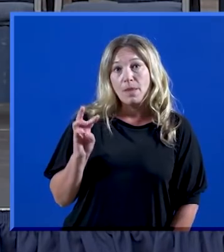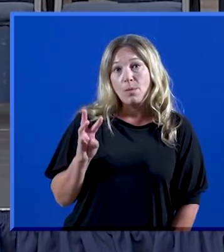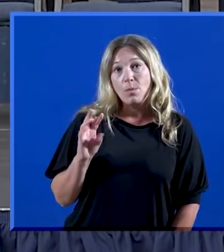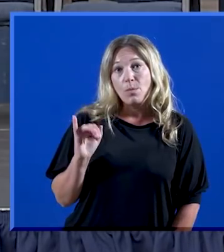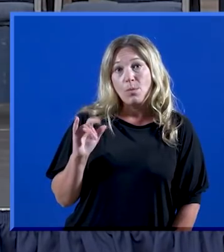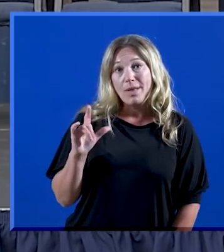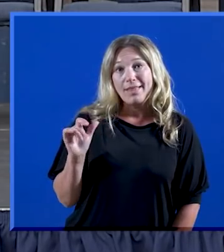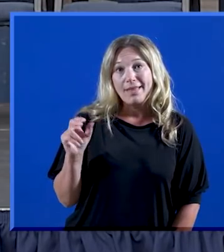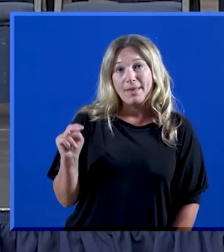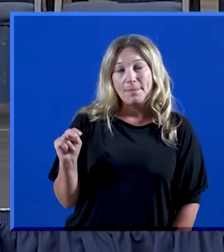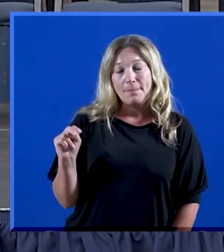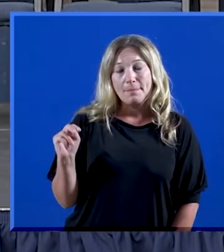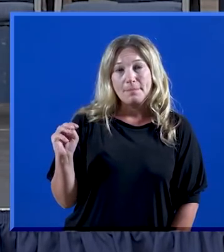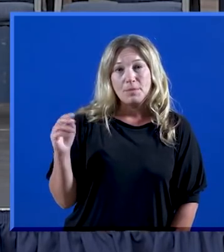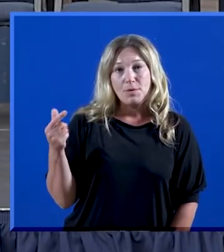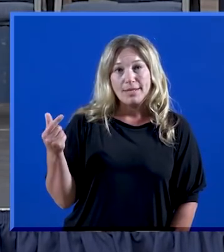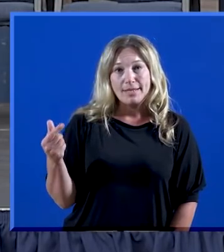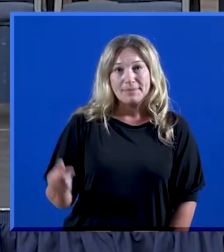William Grattendick.